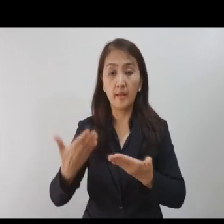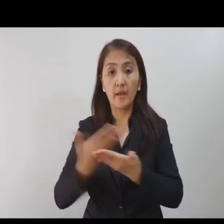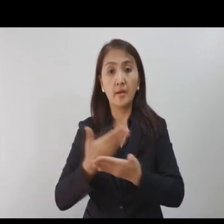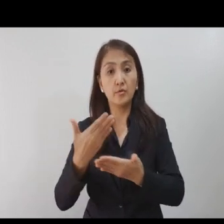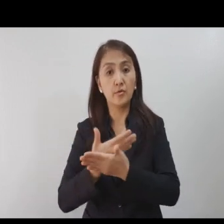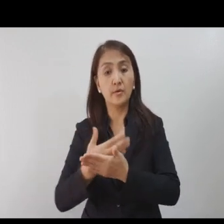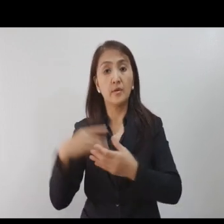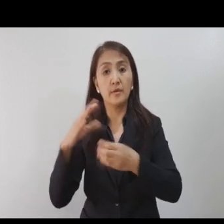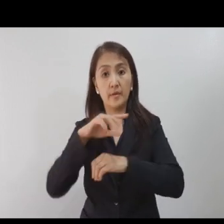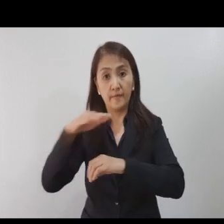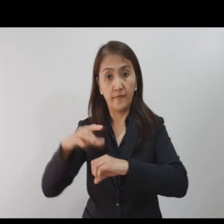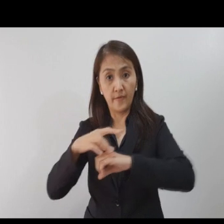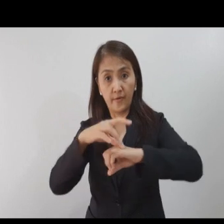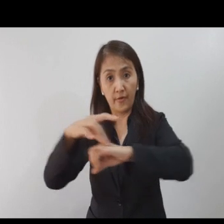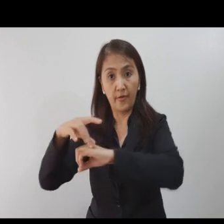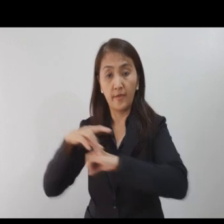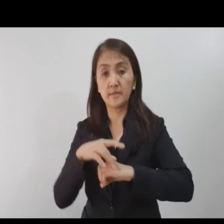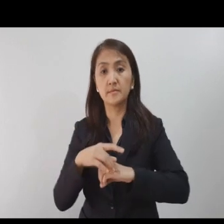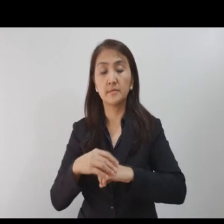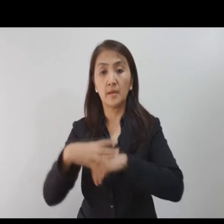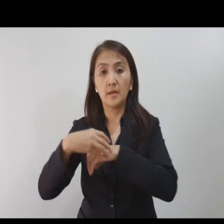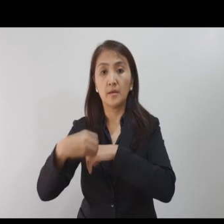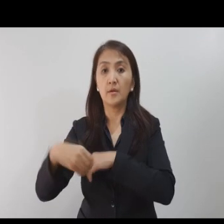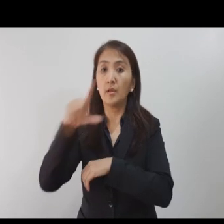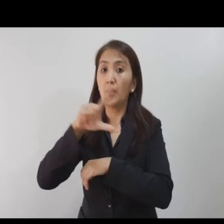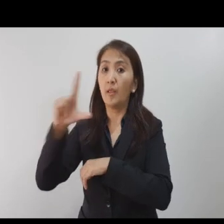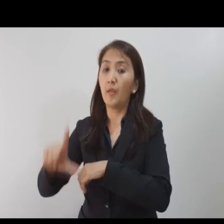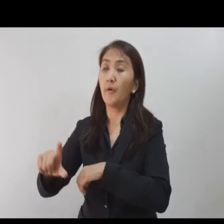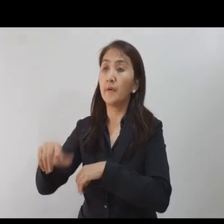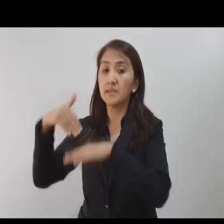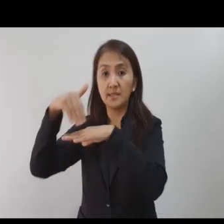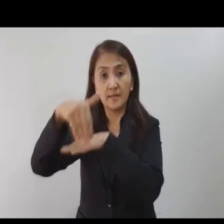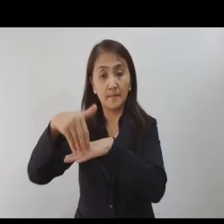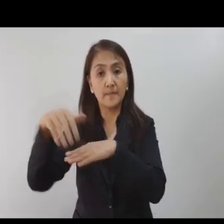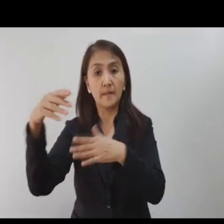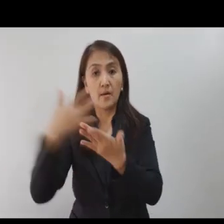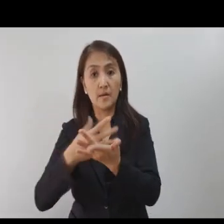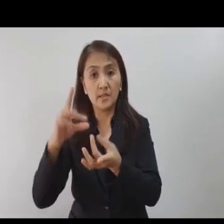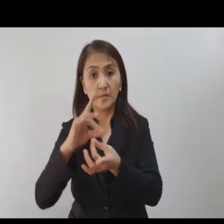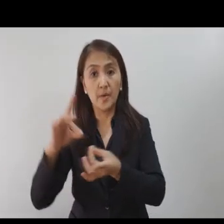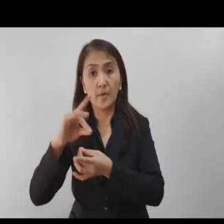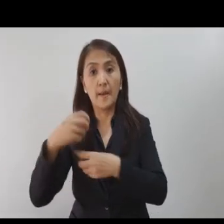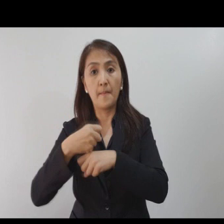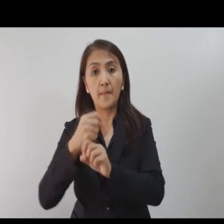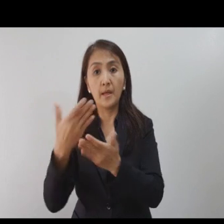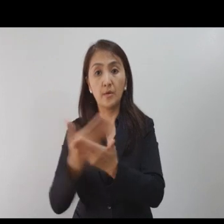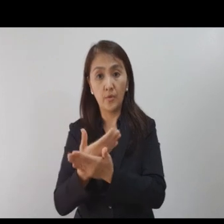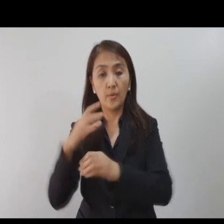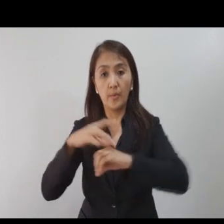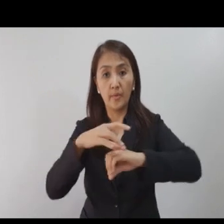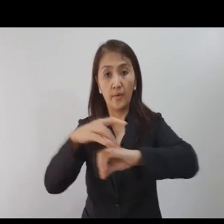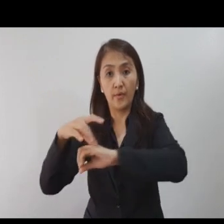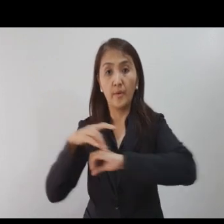created, and you renew the face of the earth. Lord, send out your Spirit, and renew the face